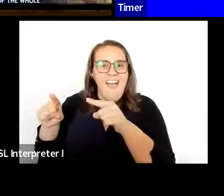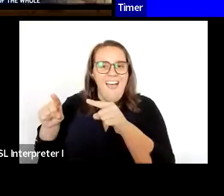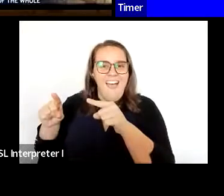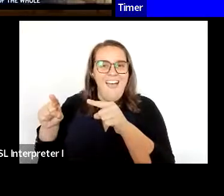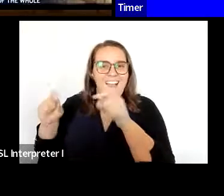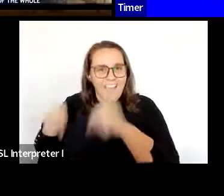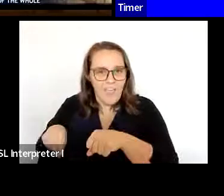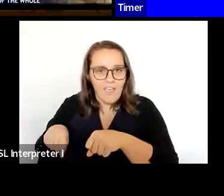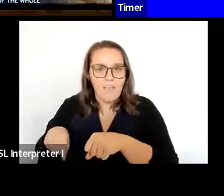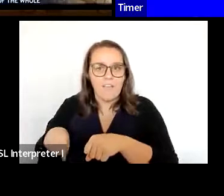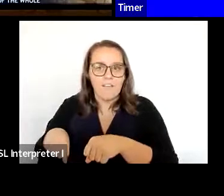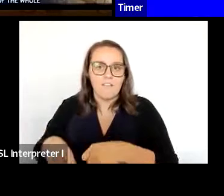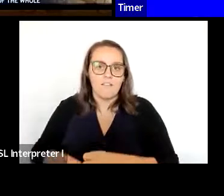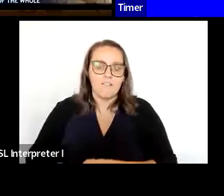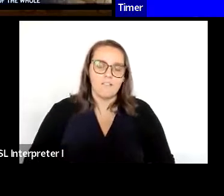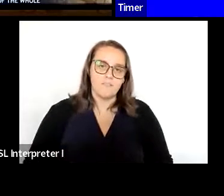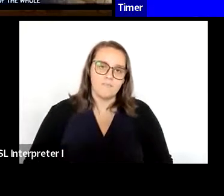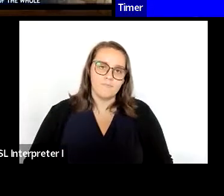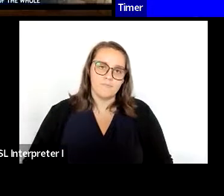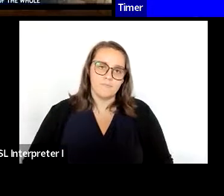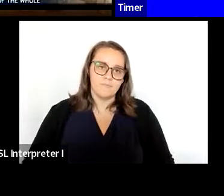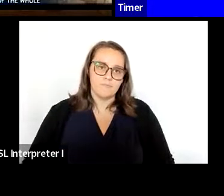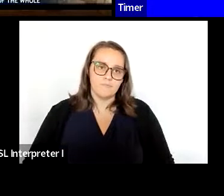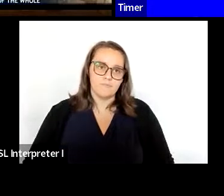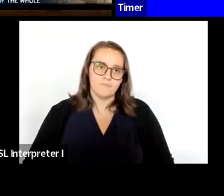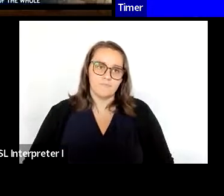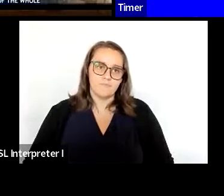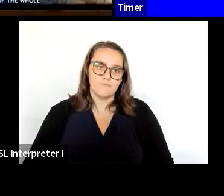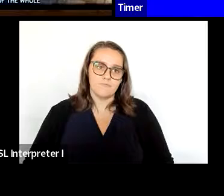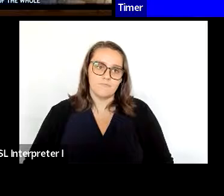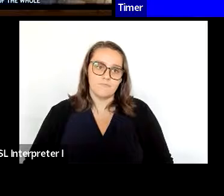sign says that you can. So we're going to flip it.